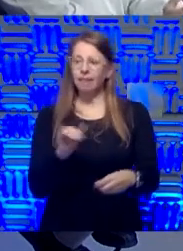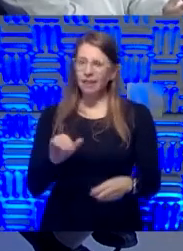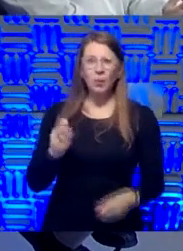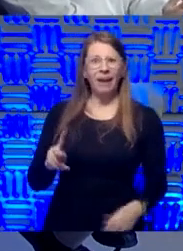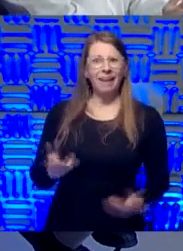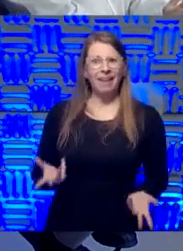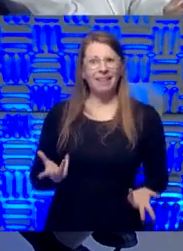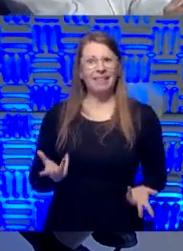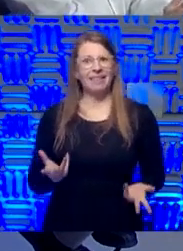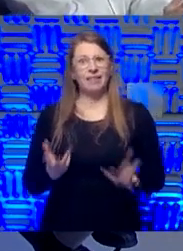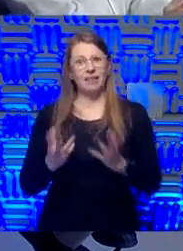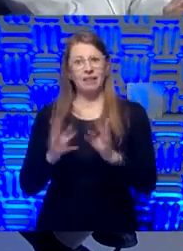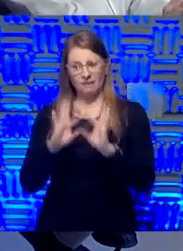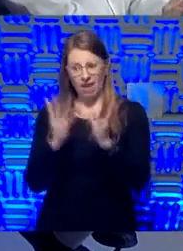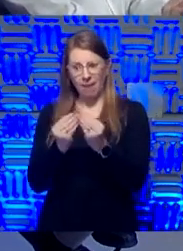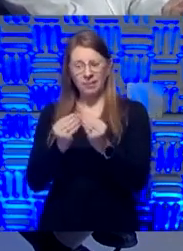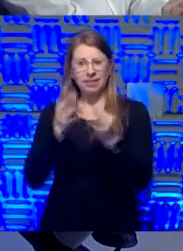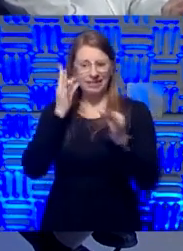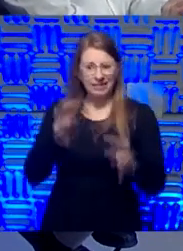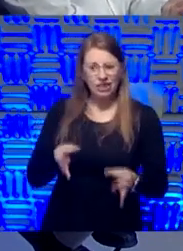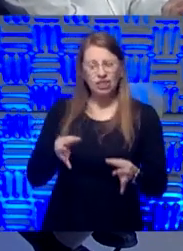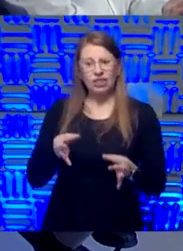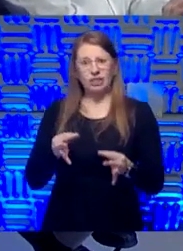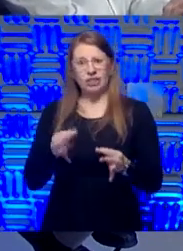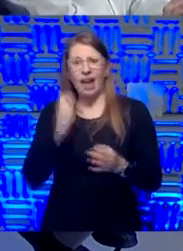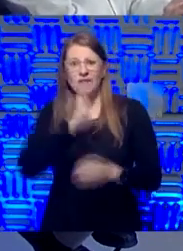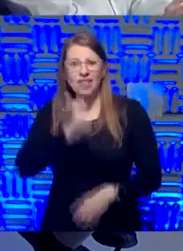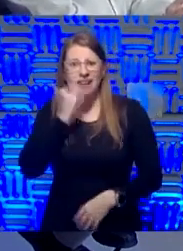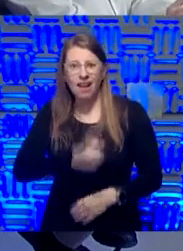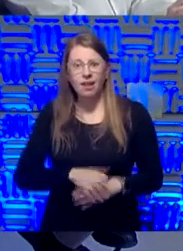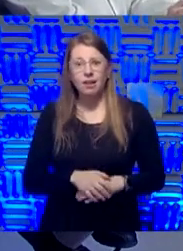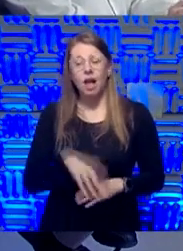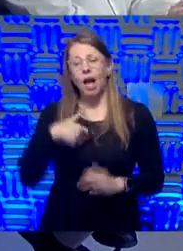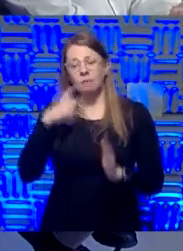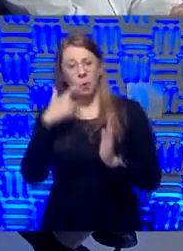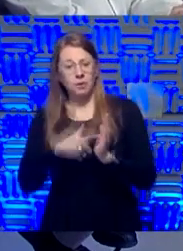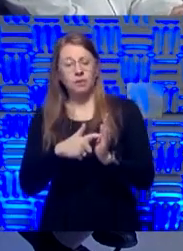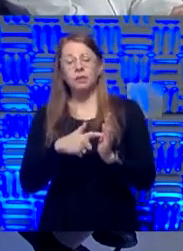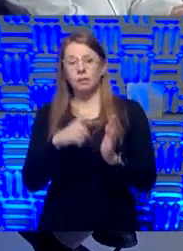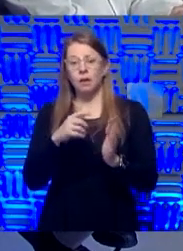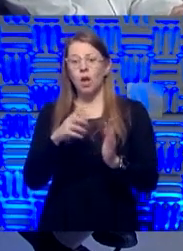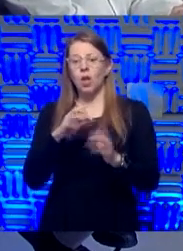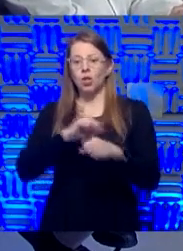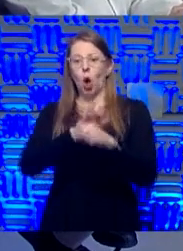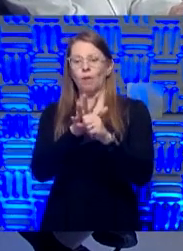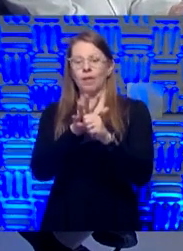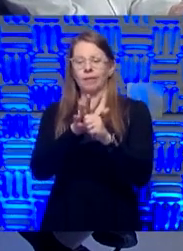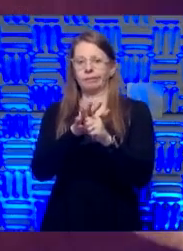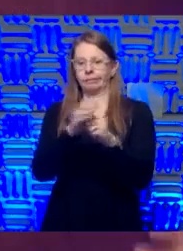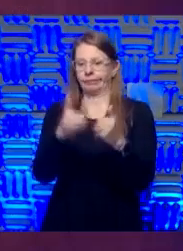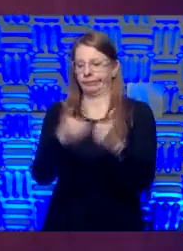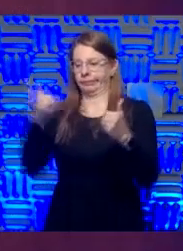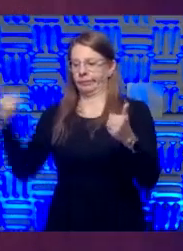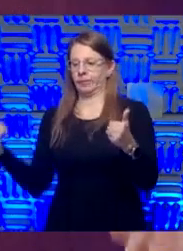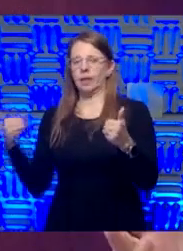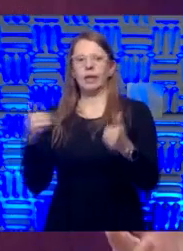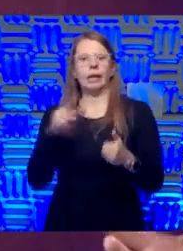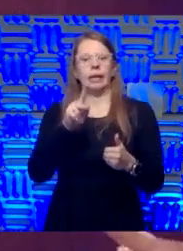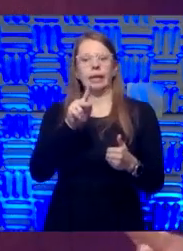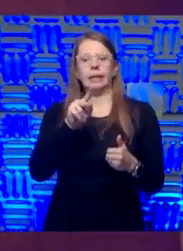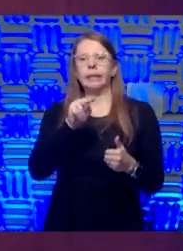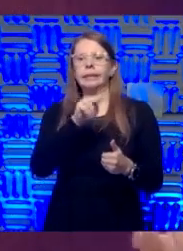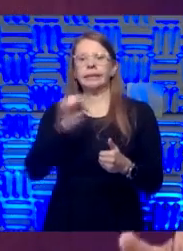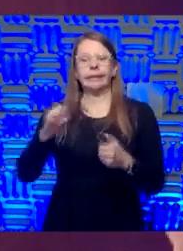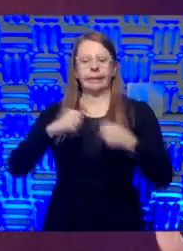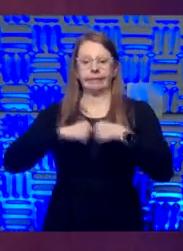Yeah. Those are the decisions we make every day about our families. And our I've children. seen that if we take the COVID out of the equation and it's a knee injury or whatever it is,